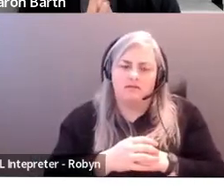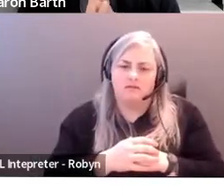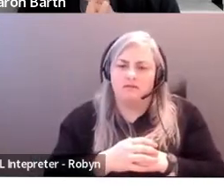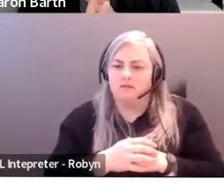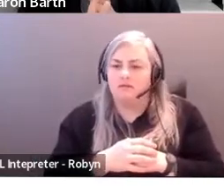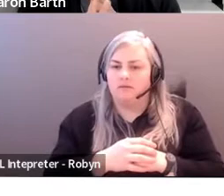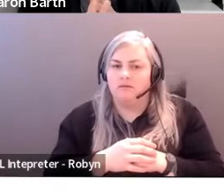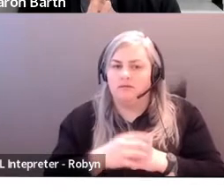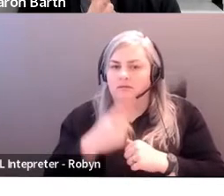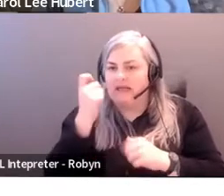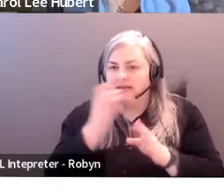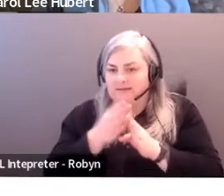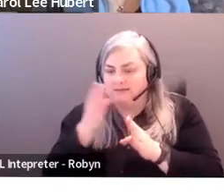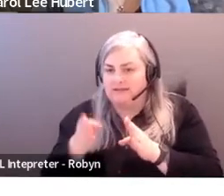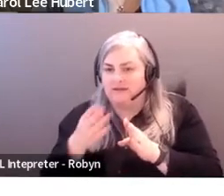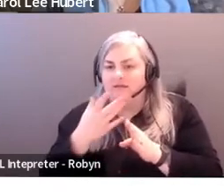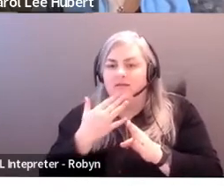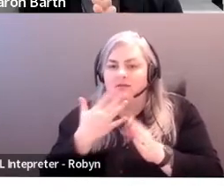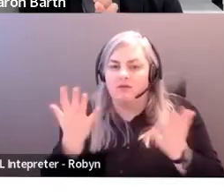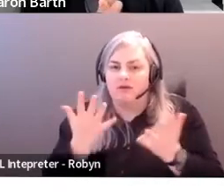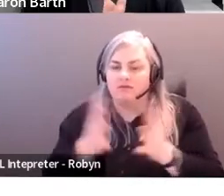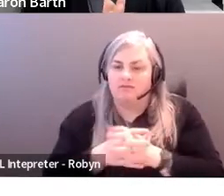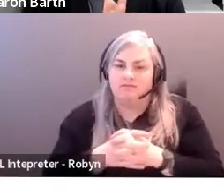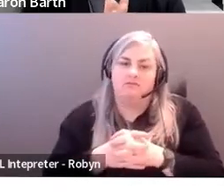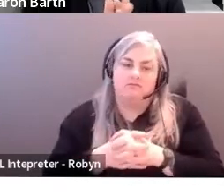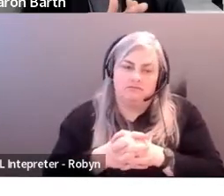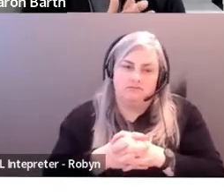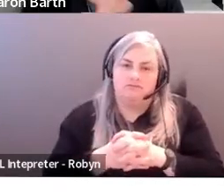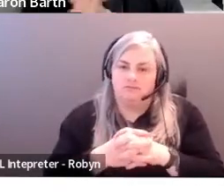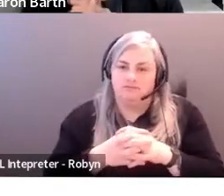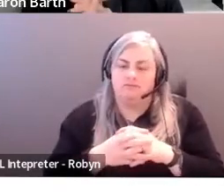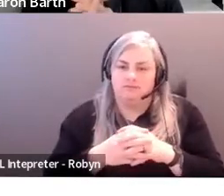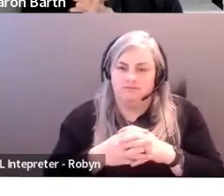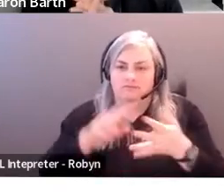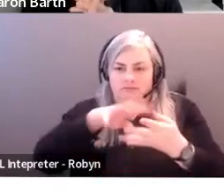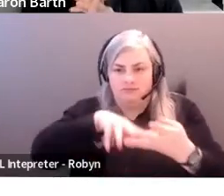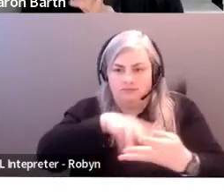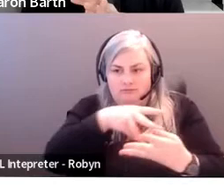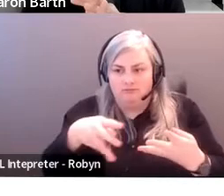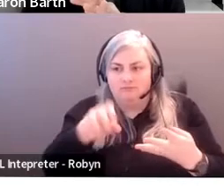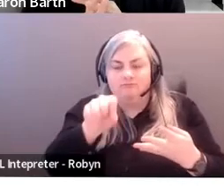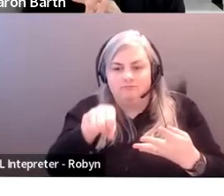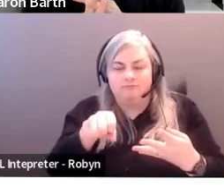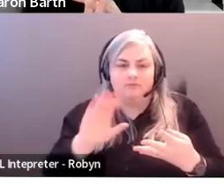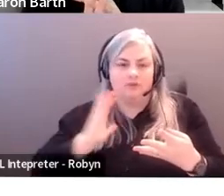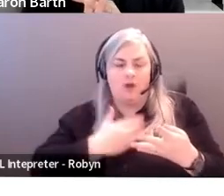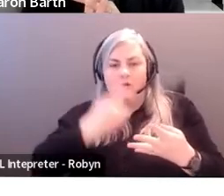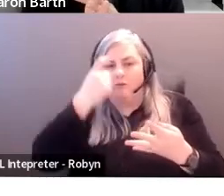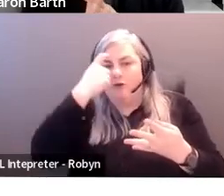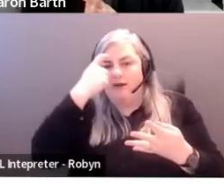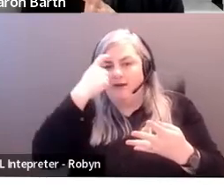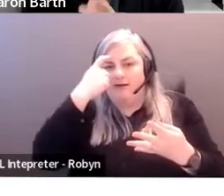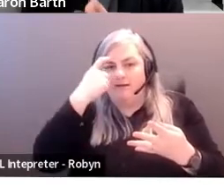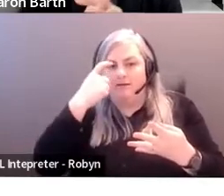Because of what they're next to. Yeah, it's a checkerboard pattern. And so that's what our brain picks up